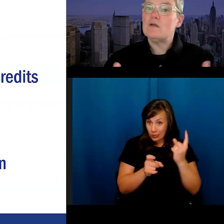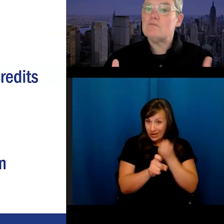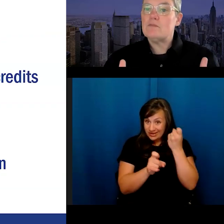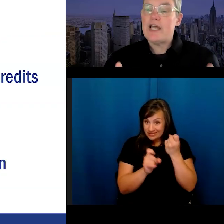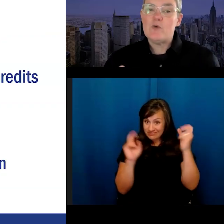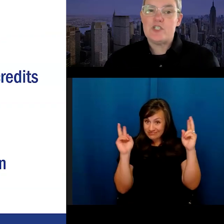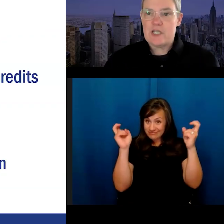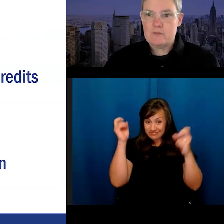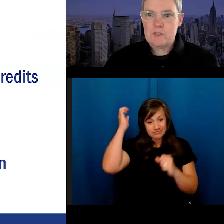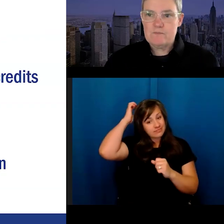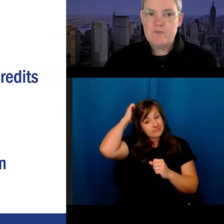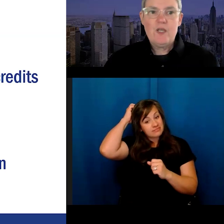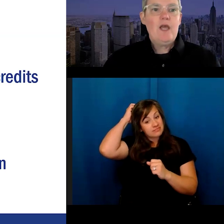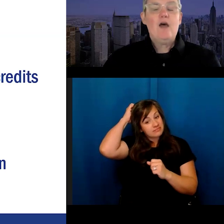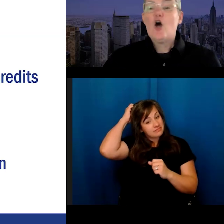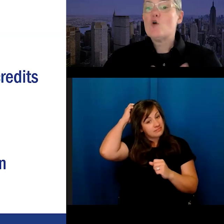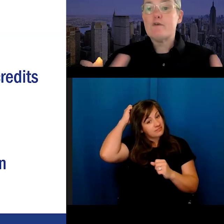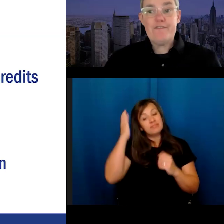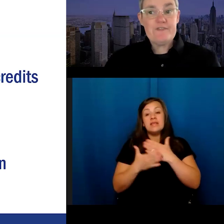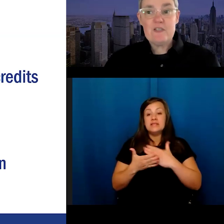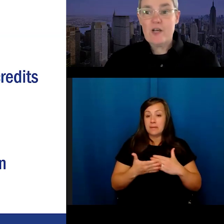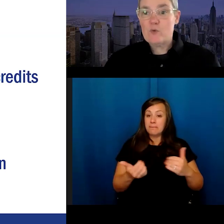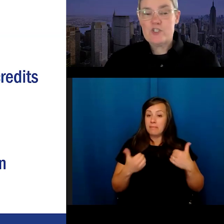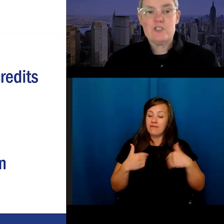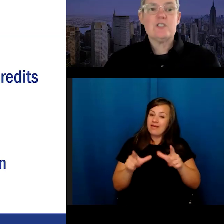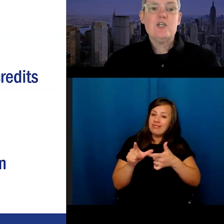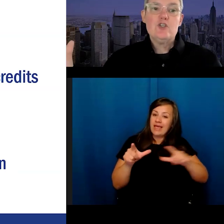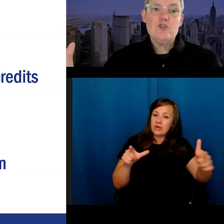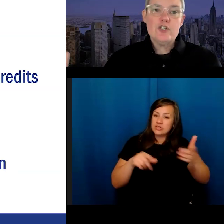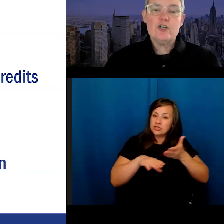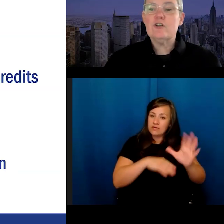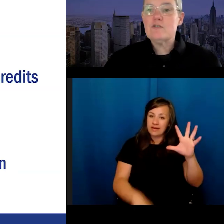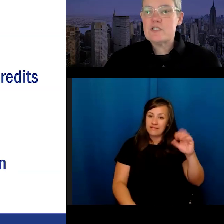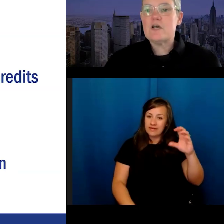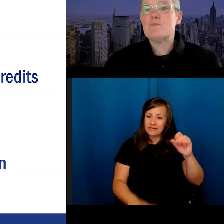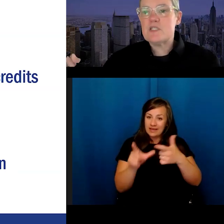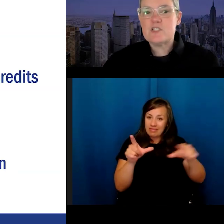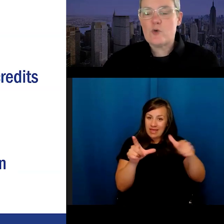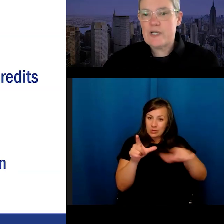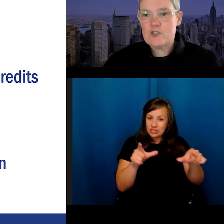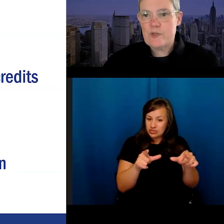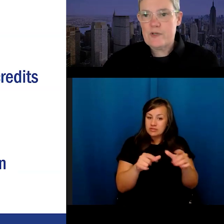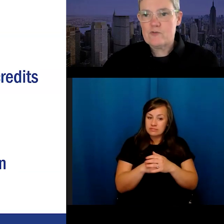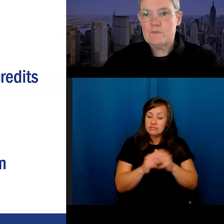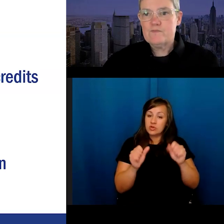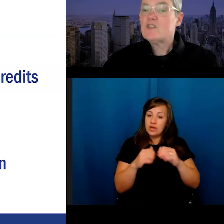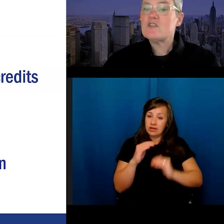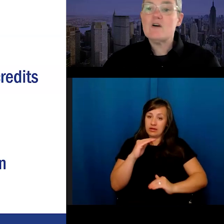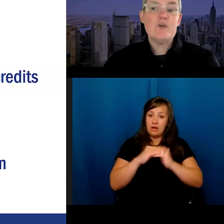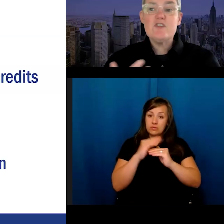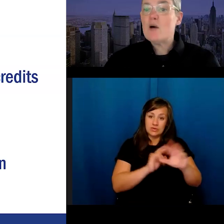there are language exams, over 50 languages. You can earn up to 6 credits with